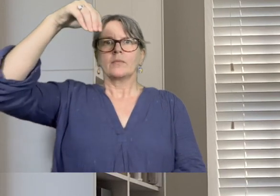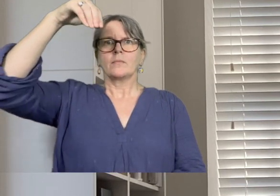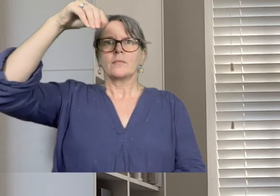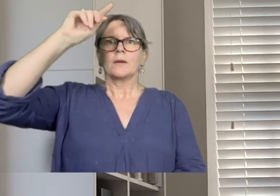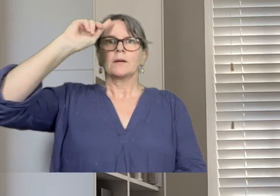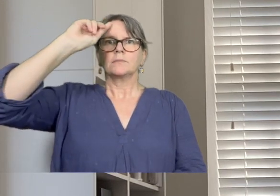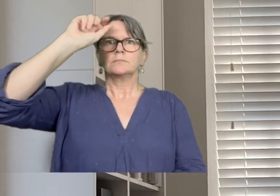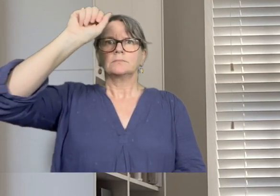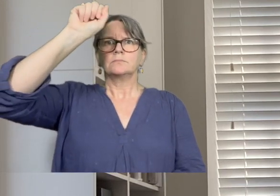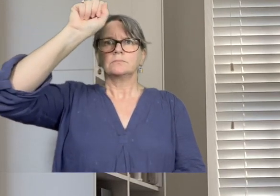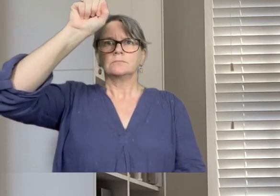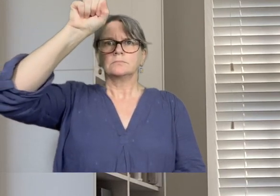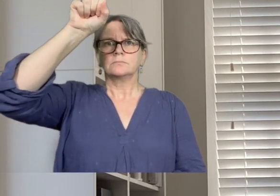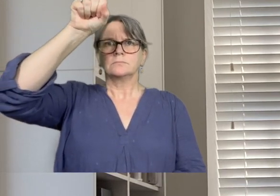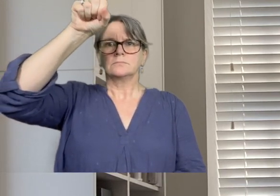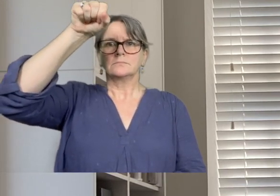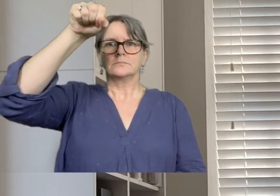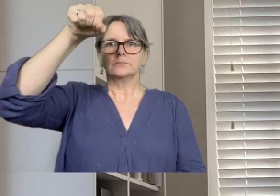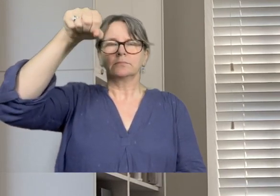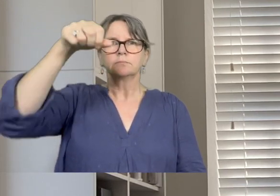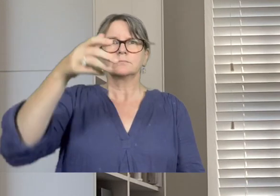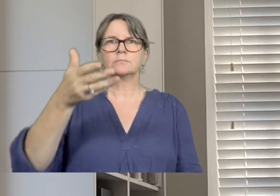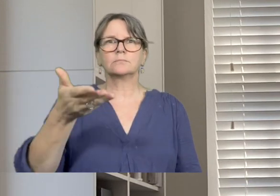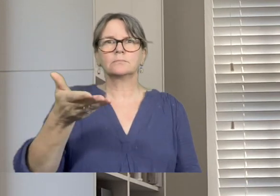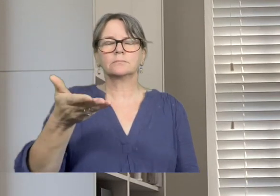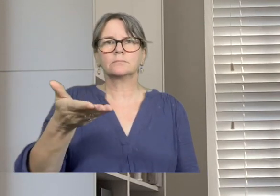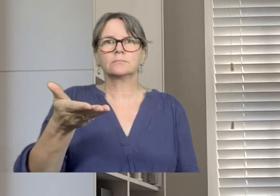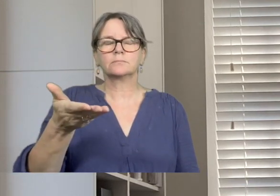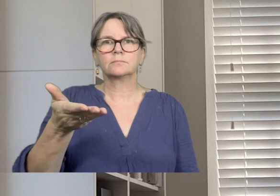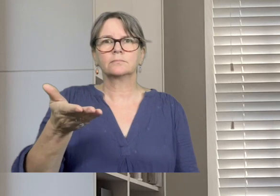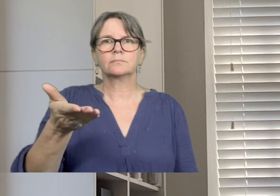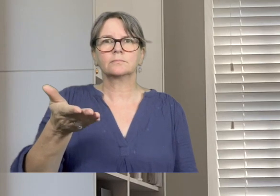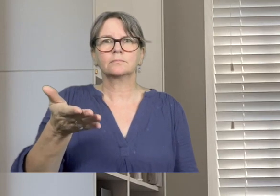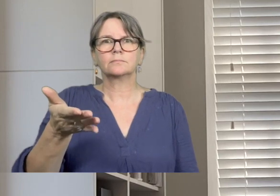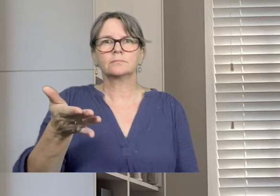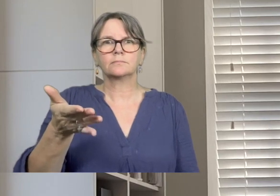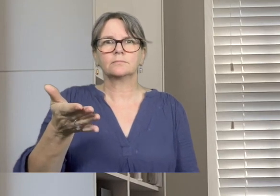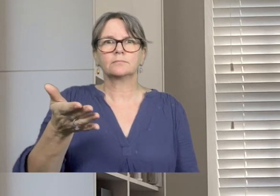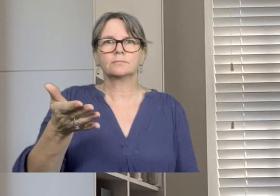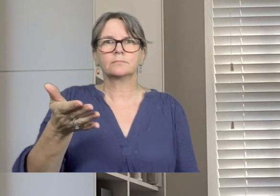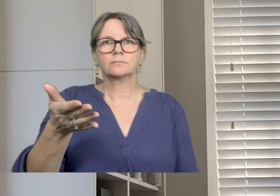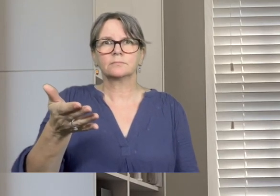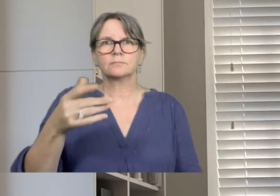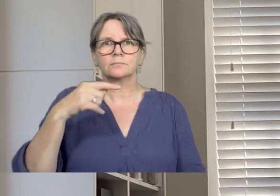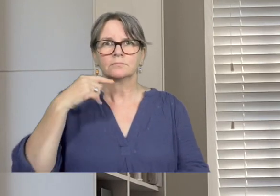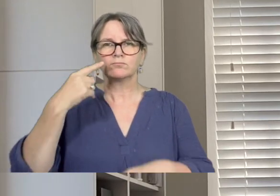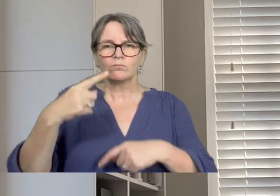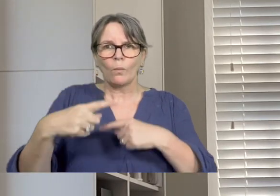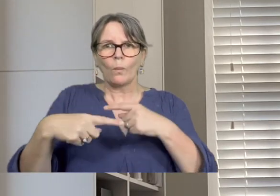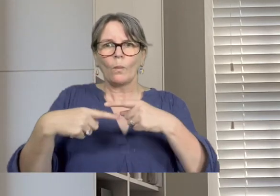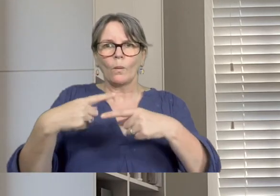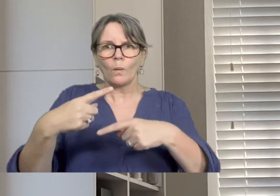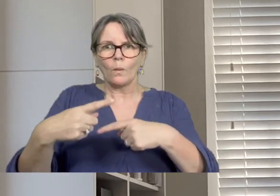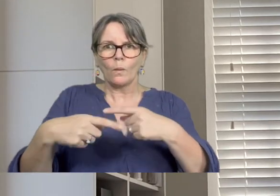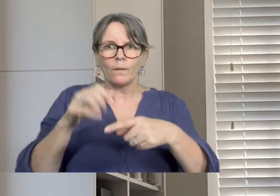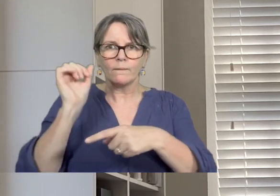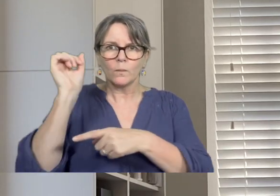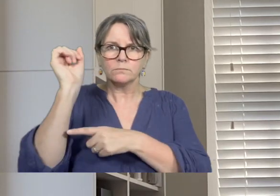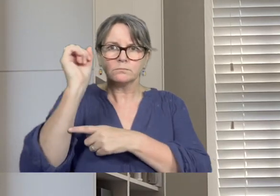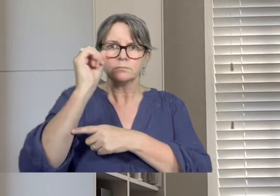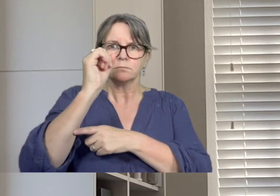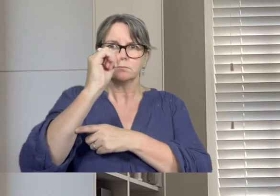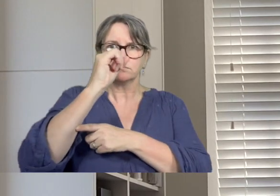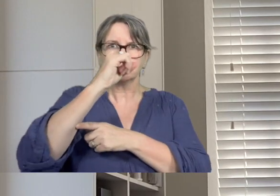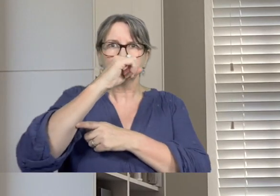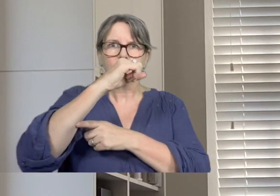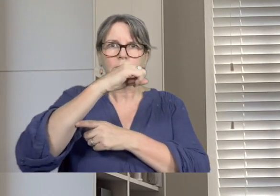we're going to come up and over the top. So the head reaches up and over to roll through the spine, and then it just